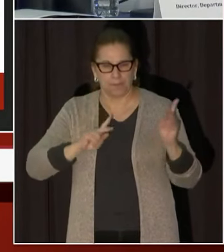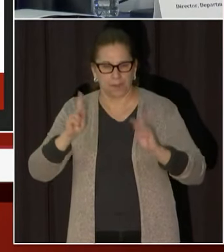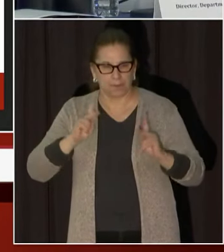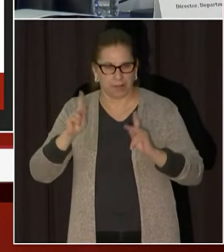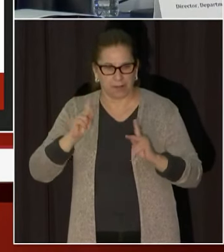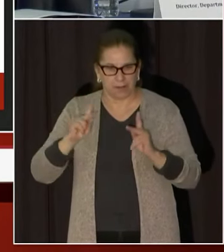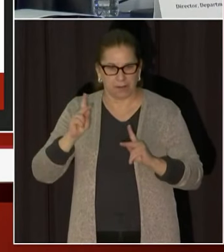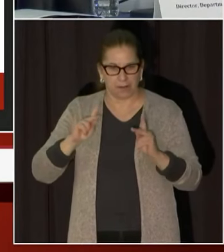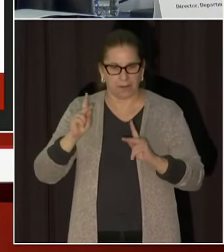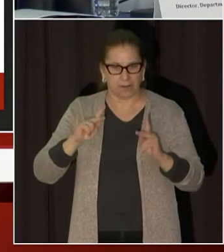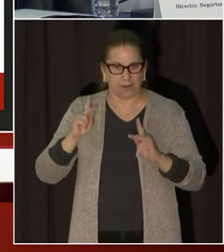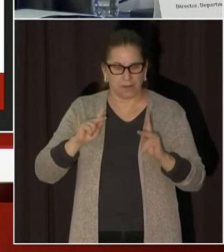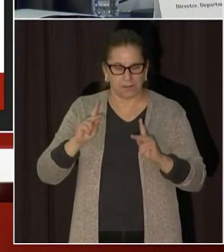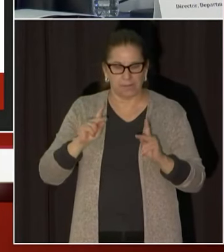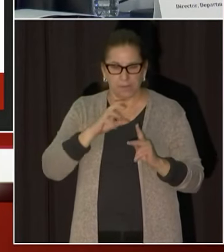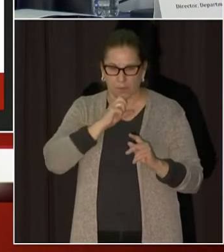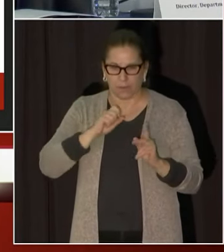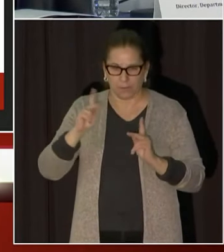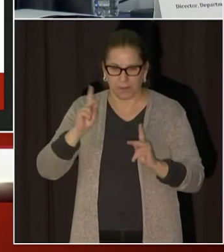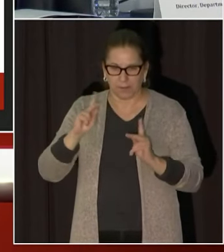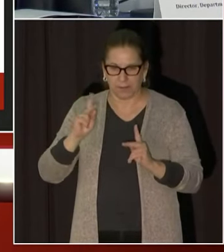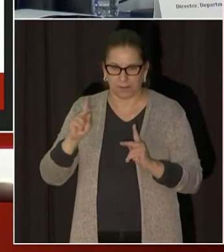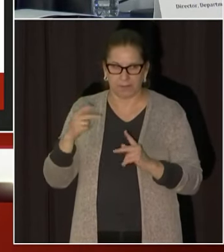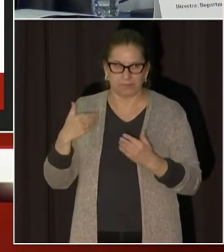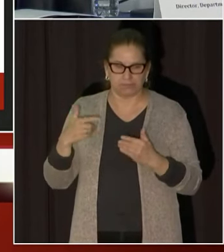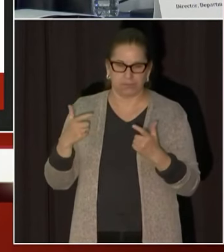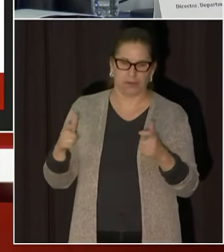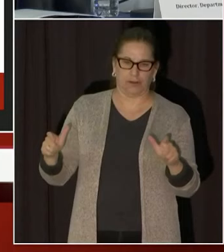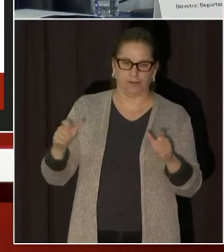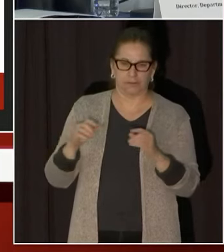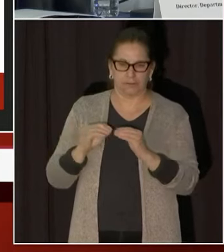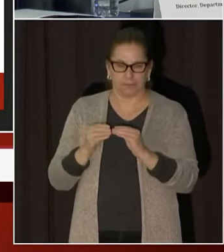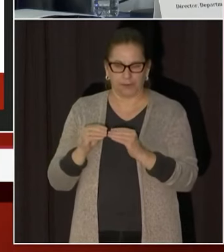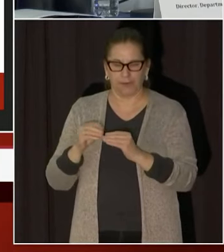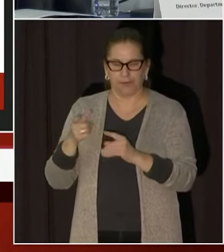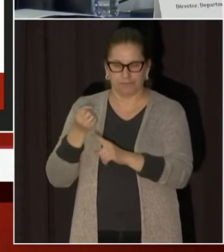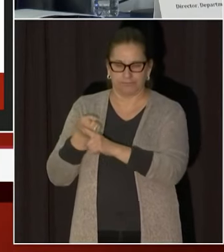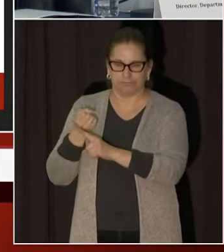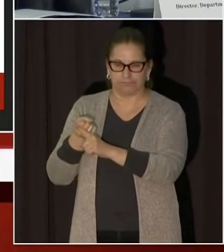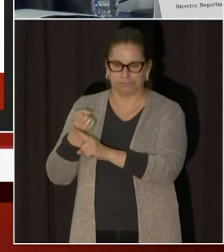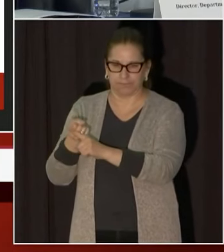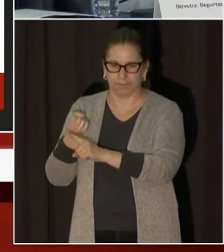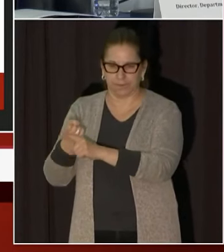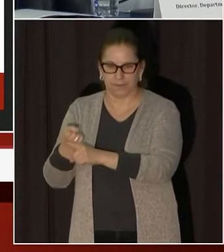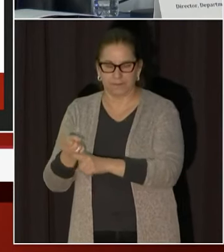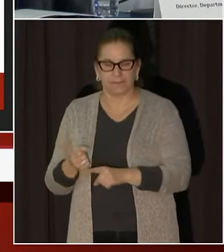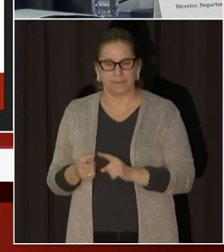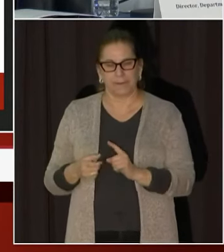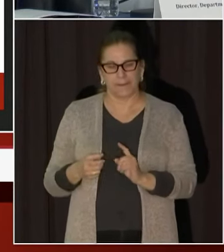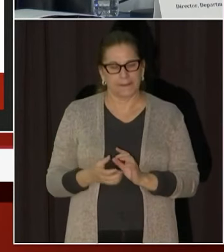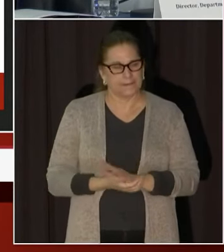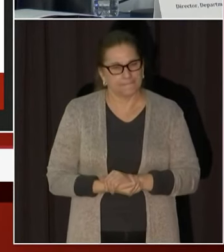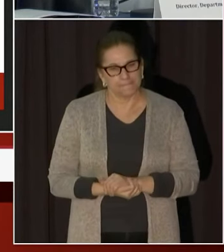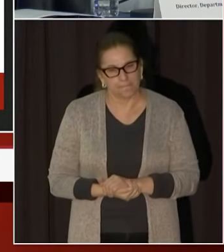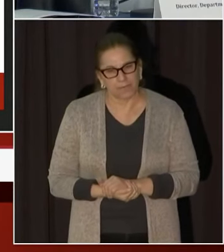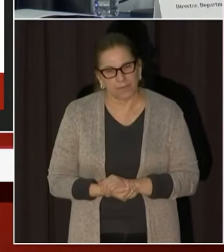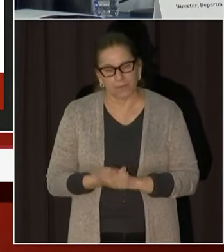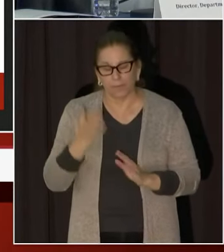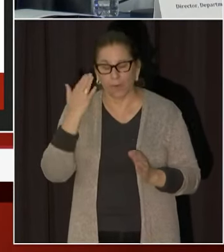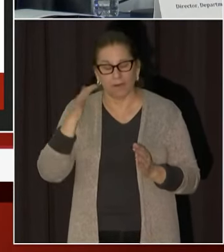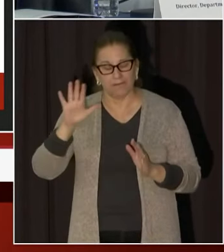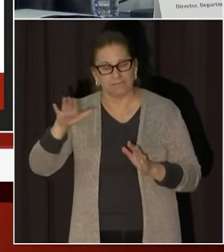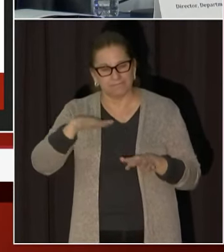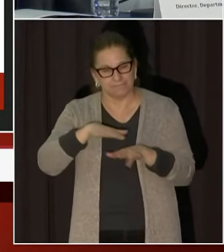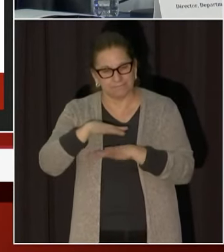by age. And part of that is a function of what we also know just in health and community